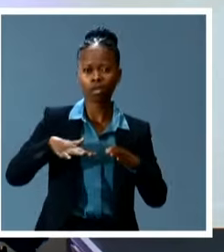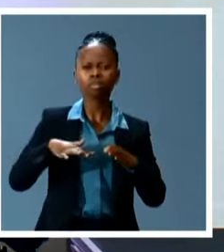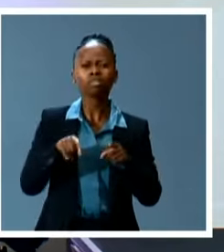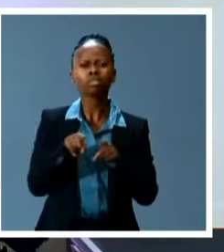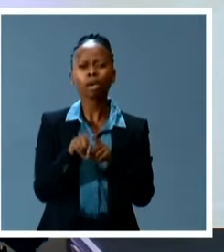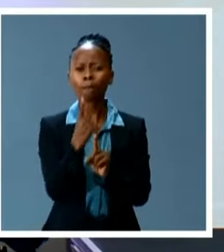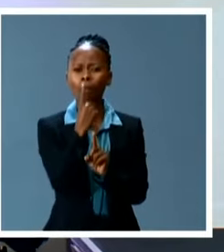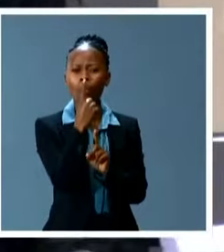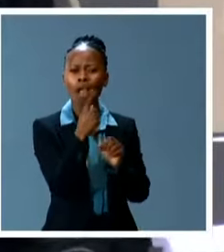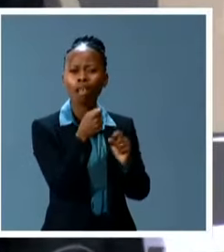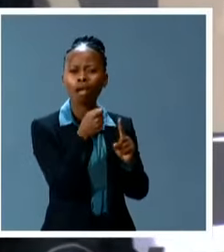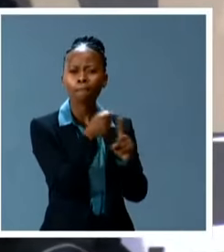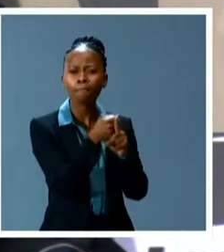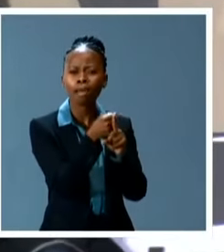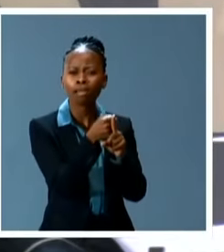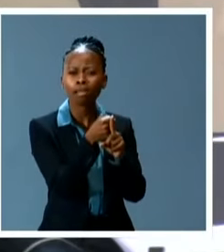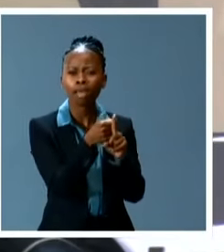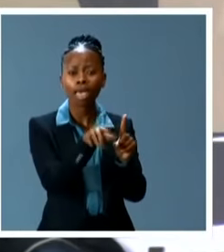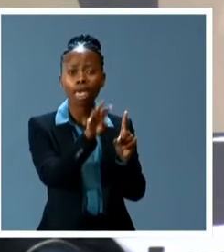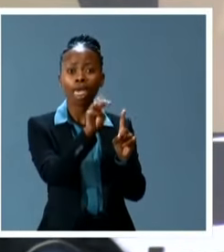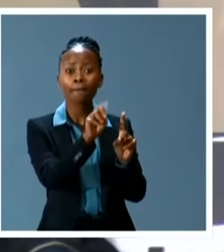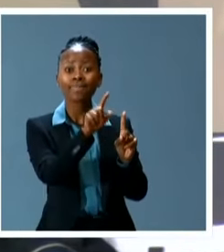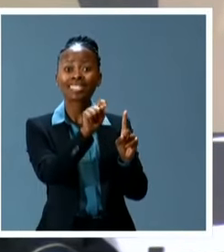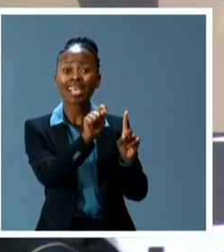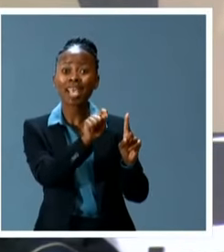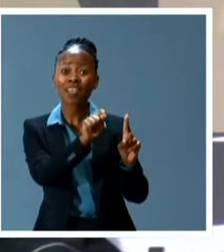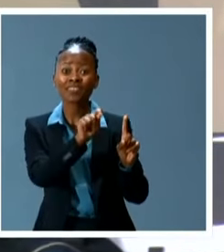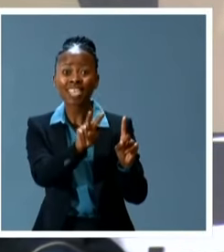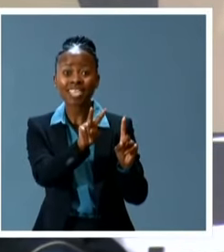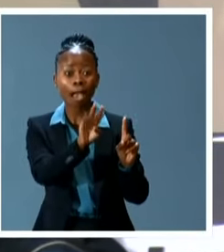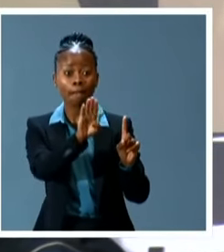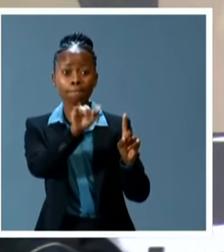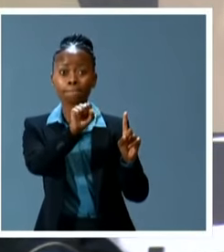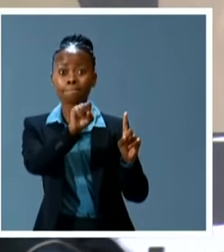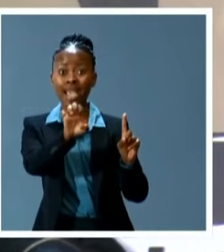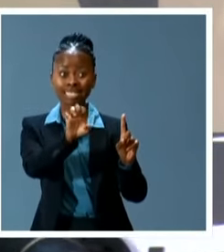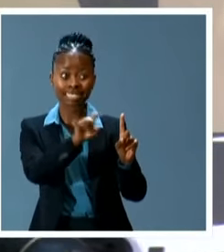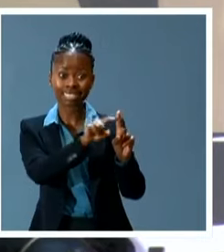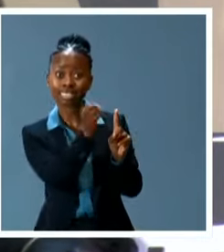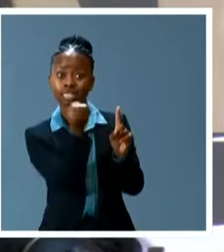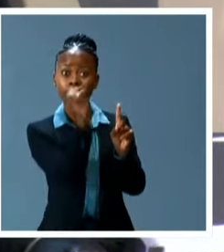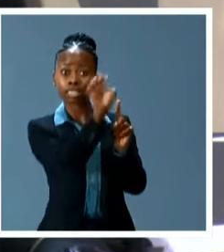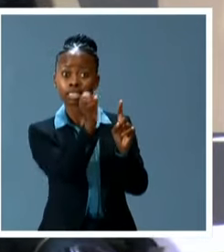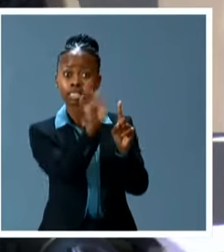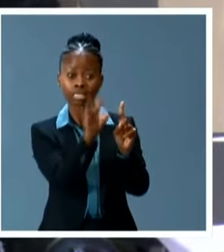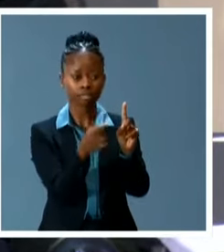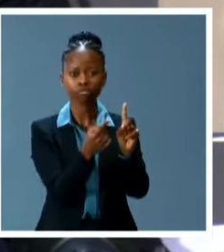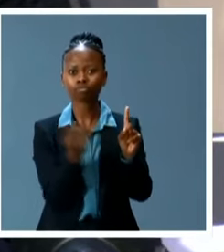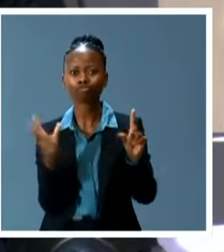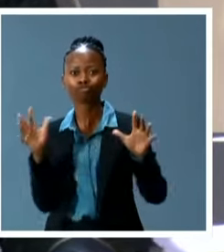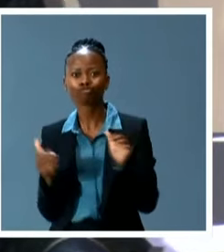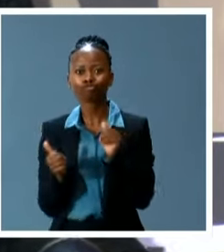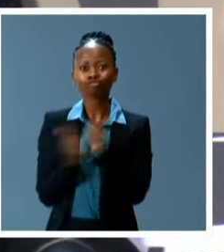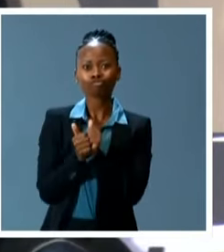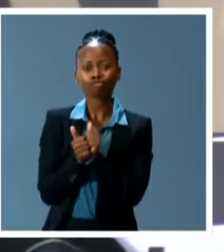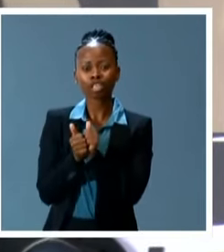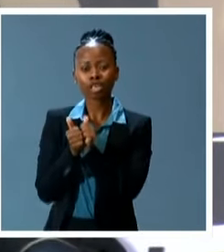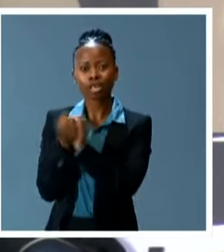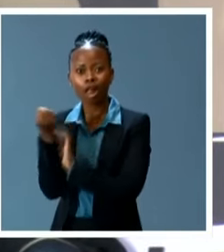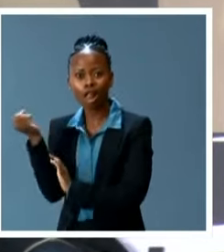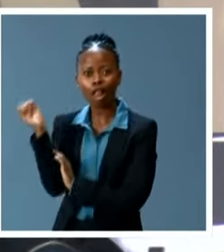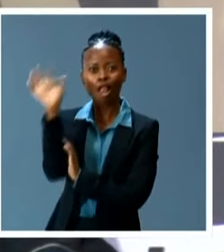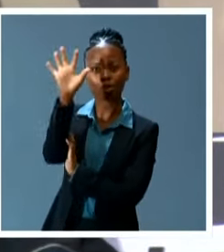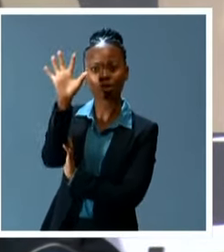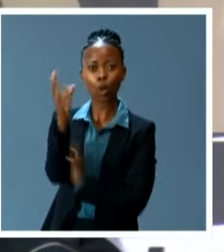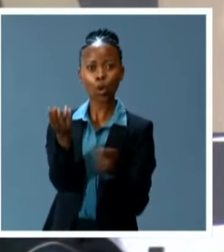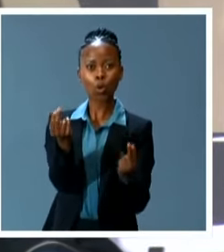One Campaign and MTB Base, will be launching a COVID-19 anthem